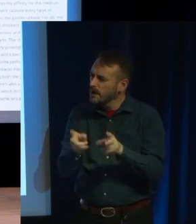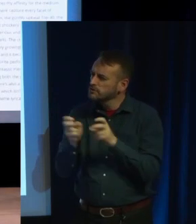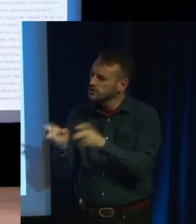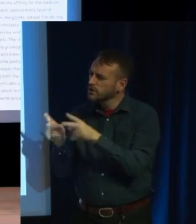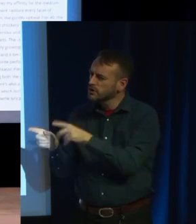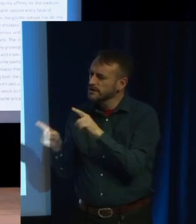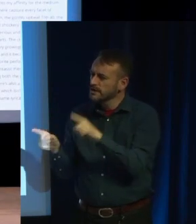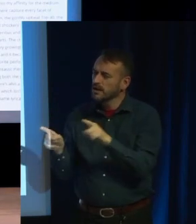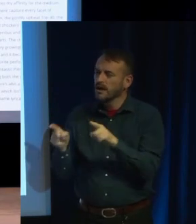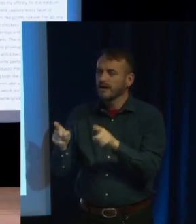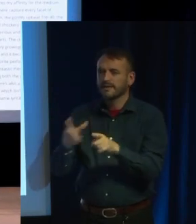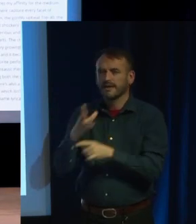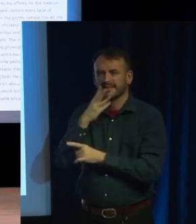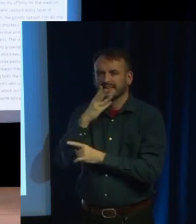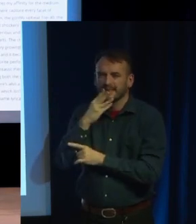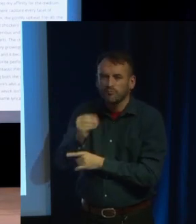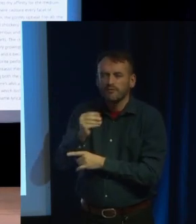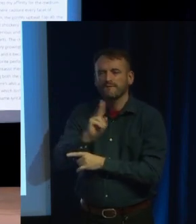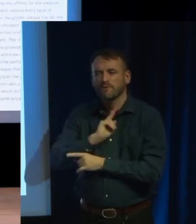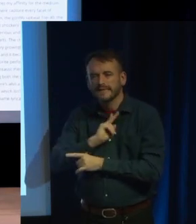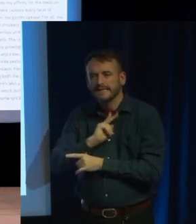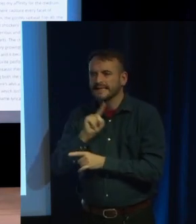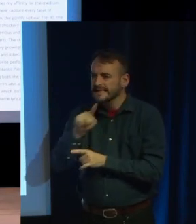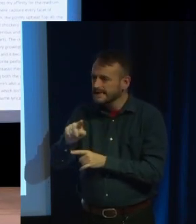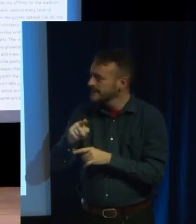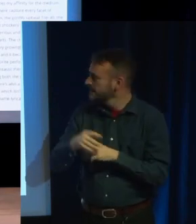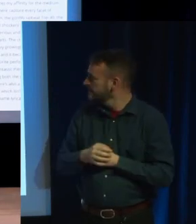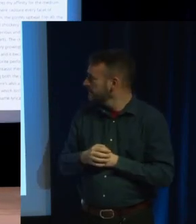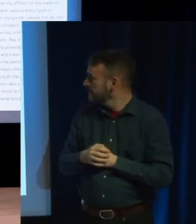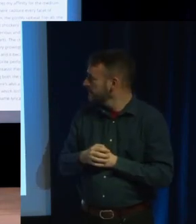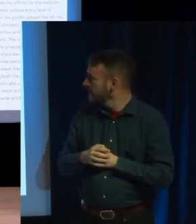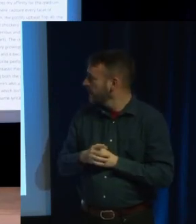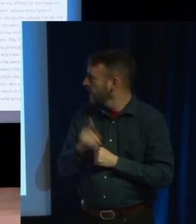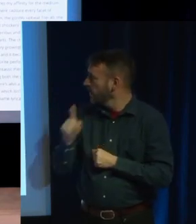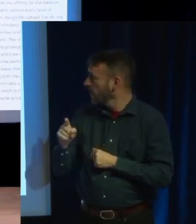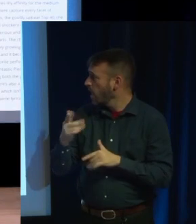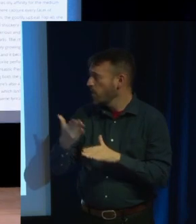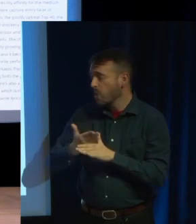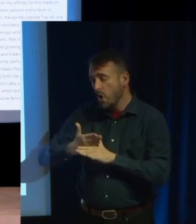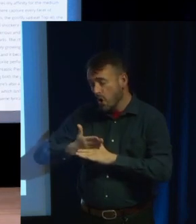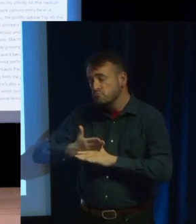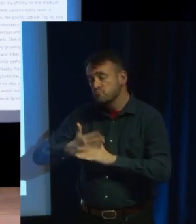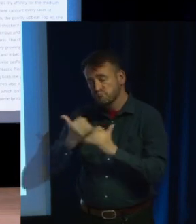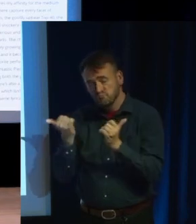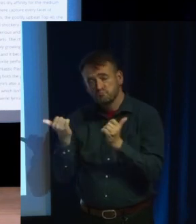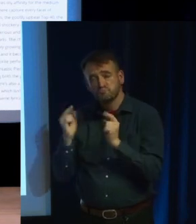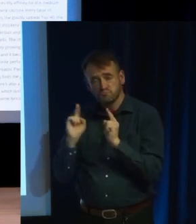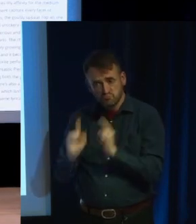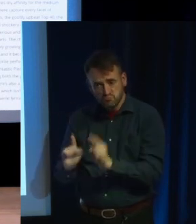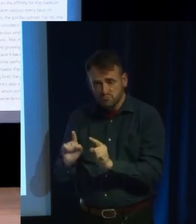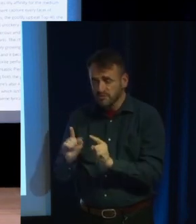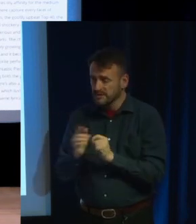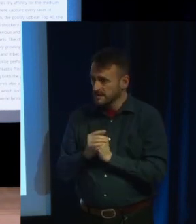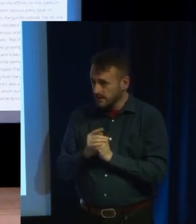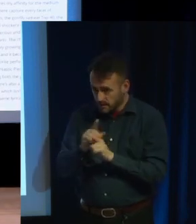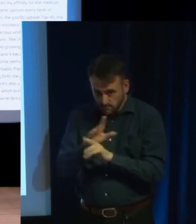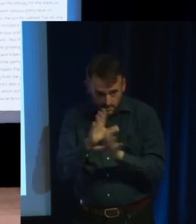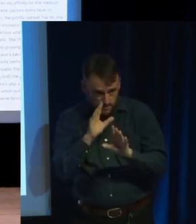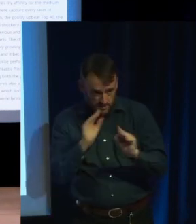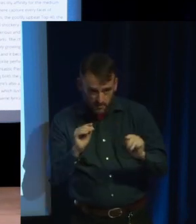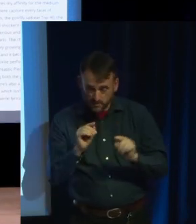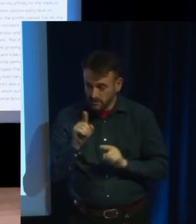stuff like that. And that worked, but just to be sure, if you want to do something like that,